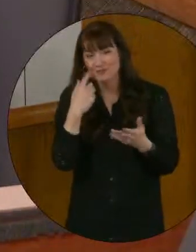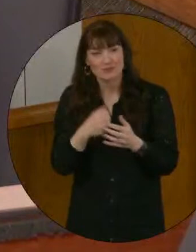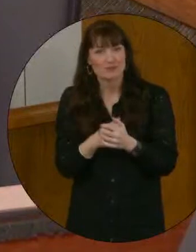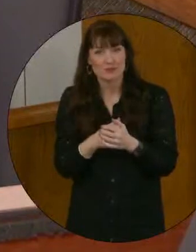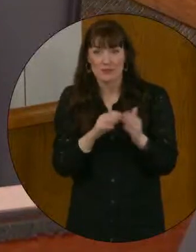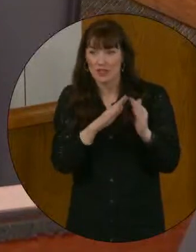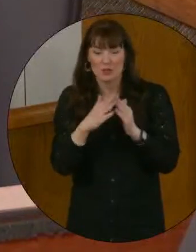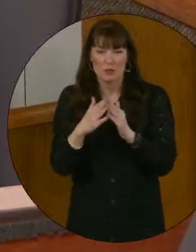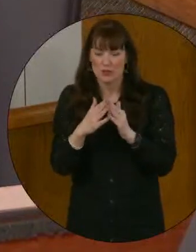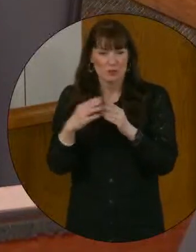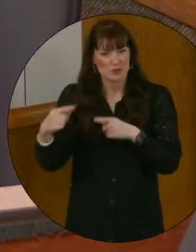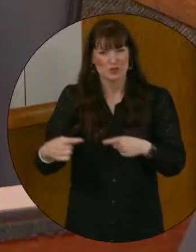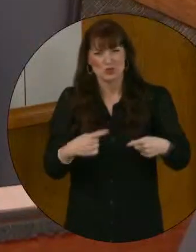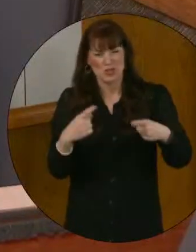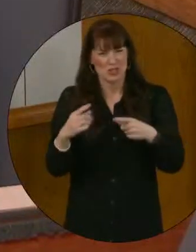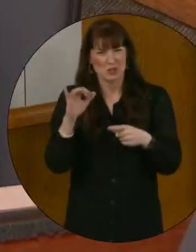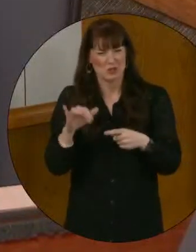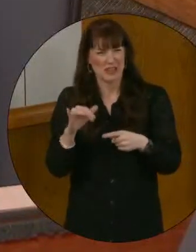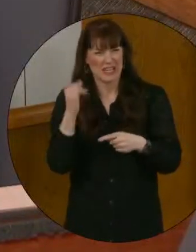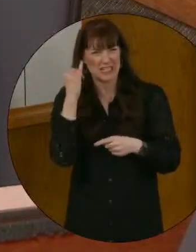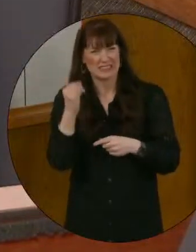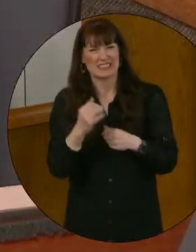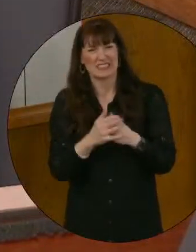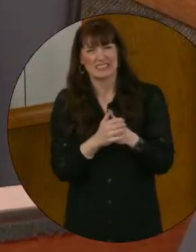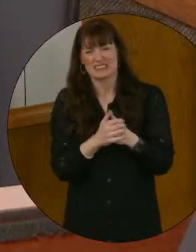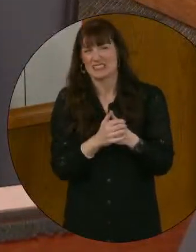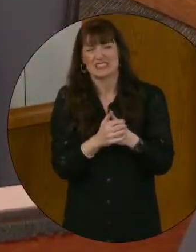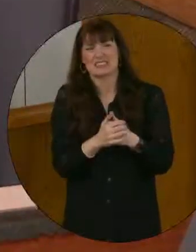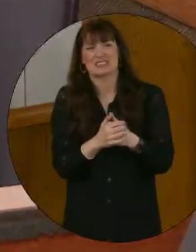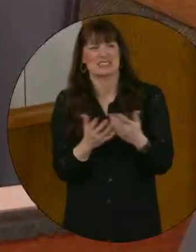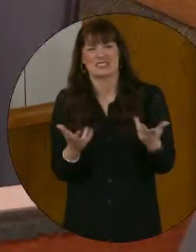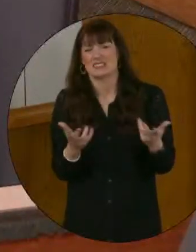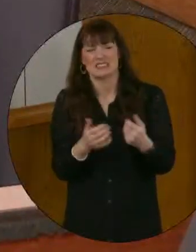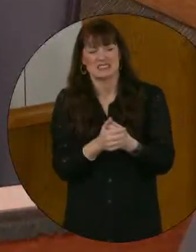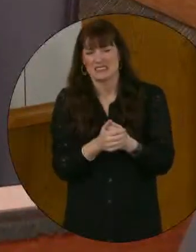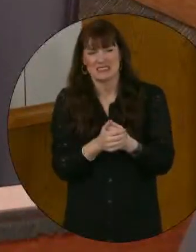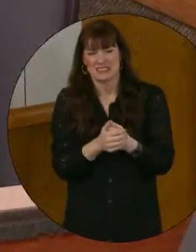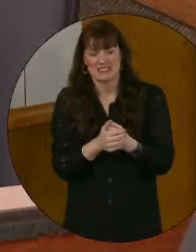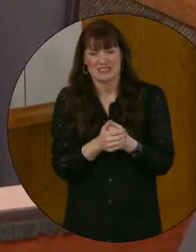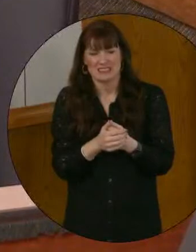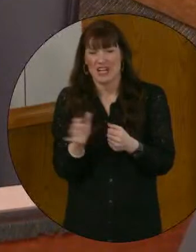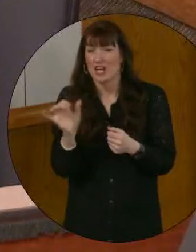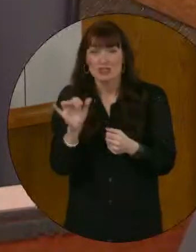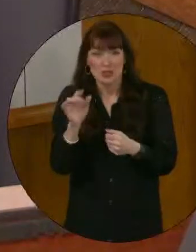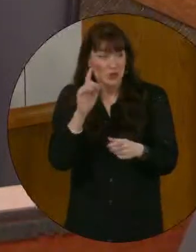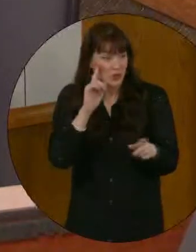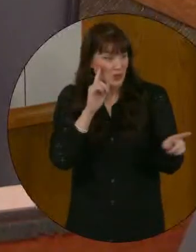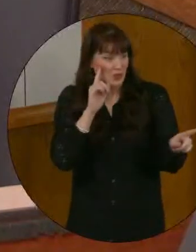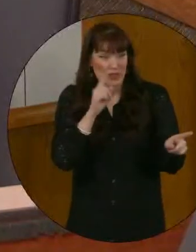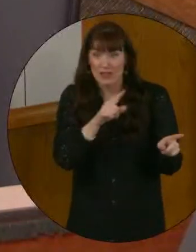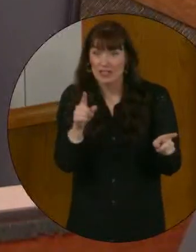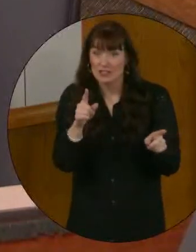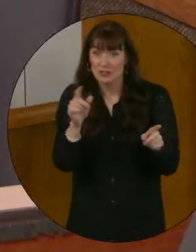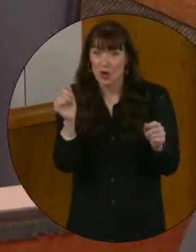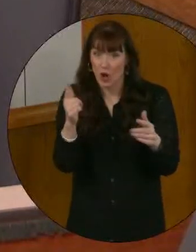community was having a tough time in making some of these, because they said a lot of, what I also heard is all of these are